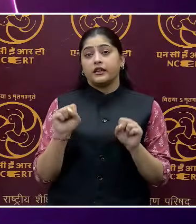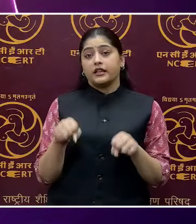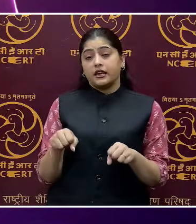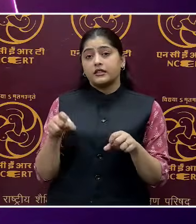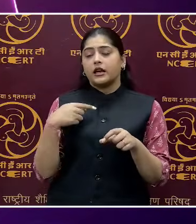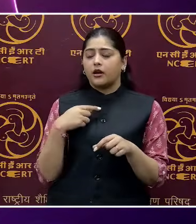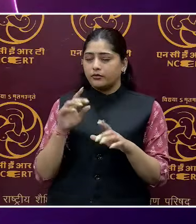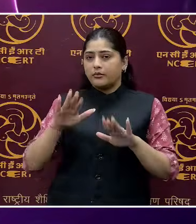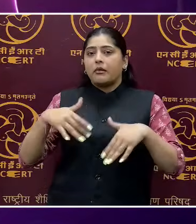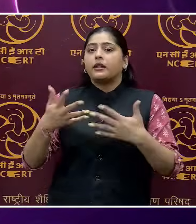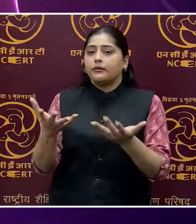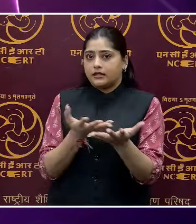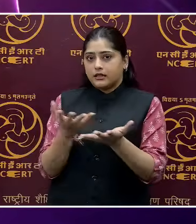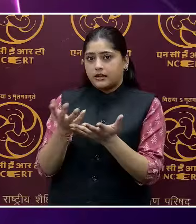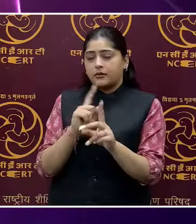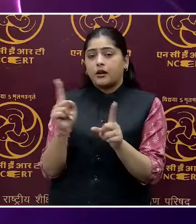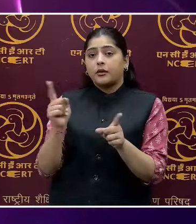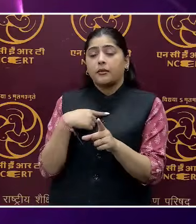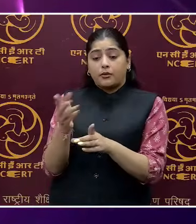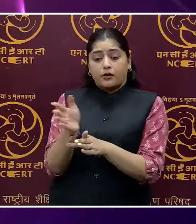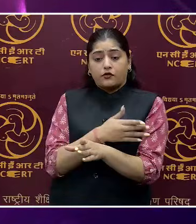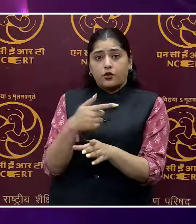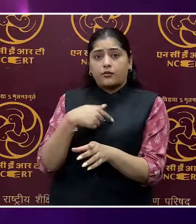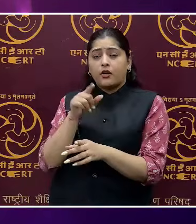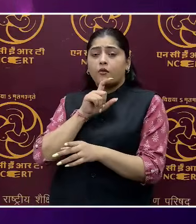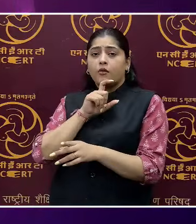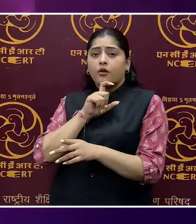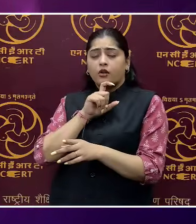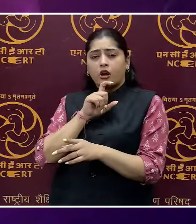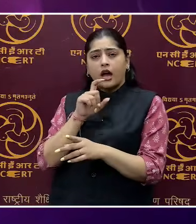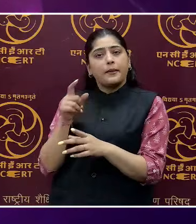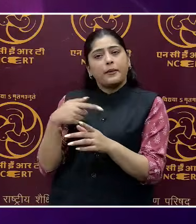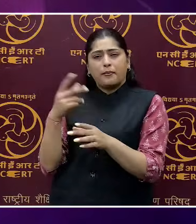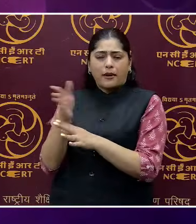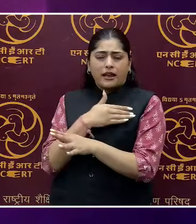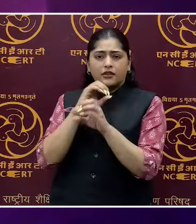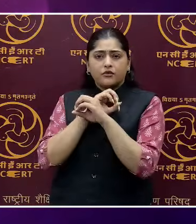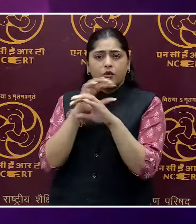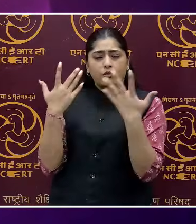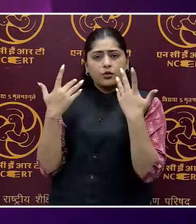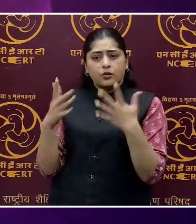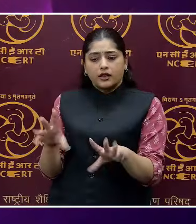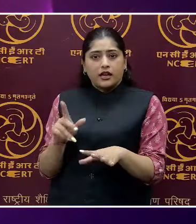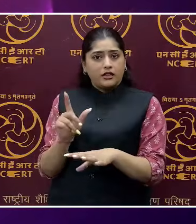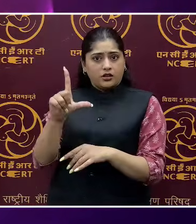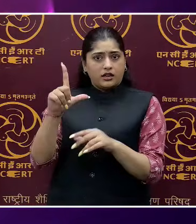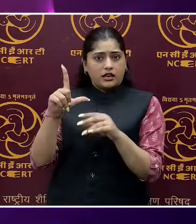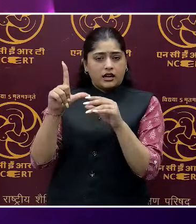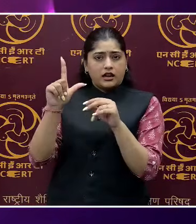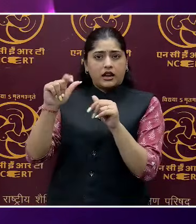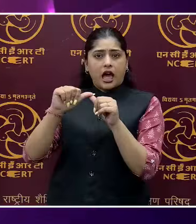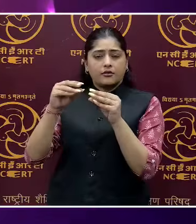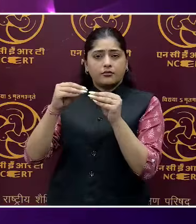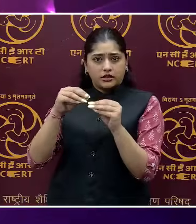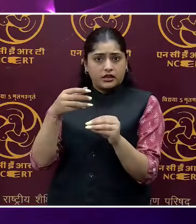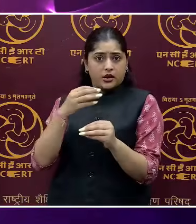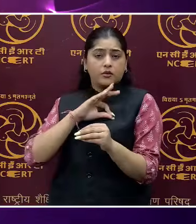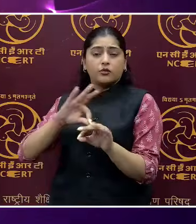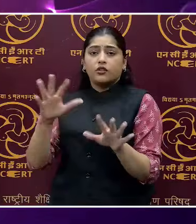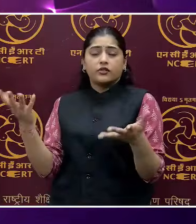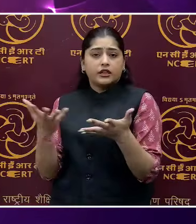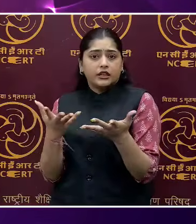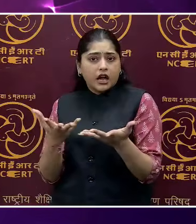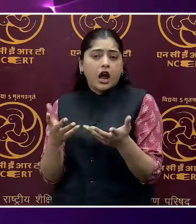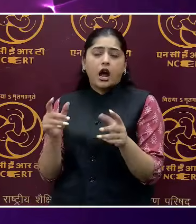later in the session. But before that, ma'am, as I've already mentioned the perks of virtual labs, what these virtual labs can do, and this